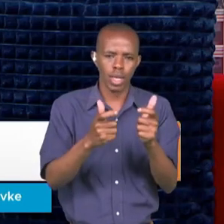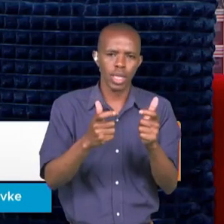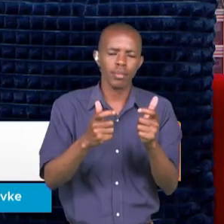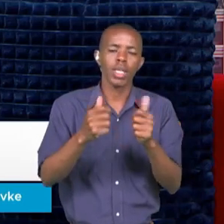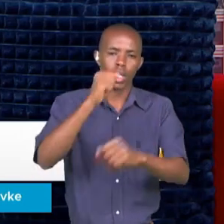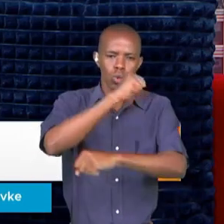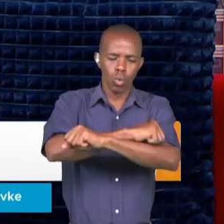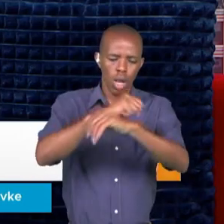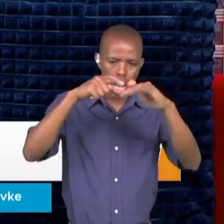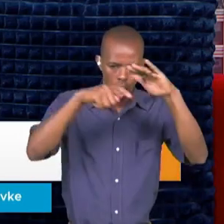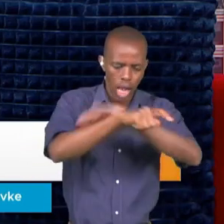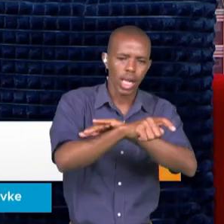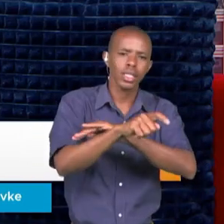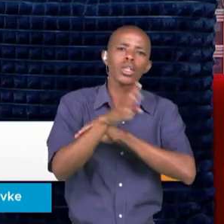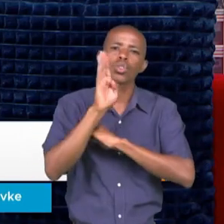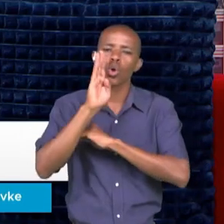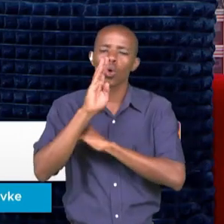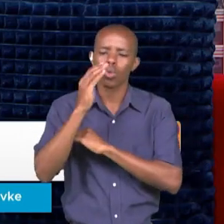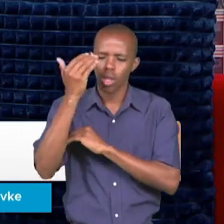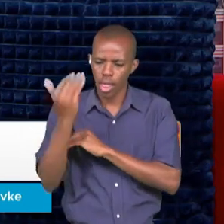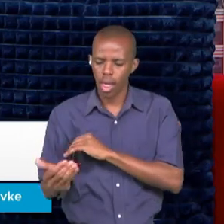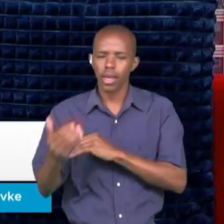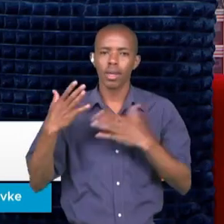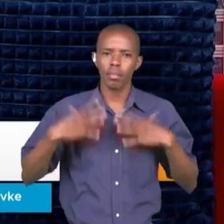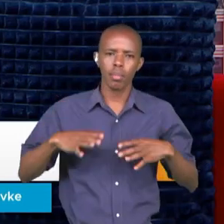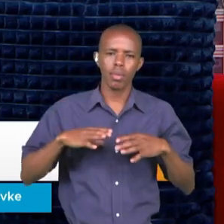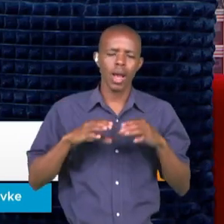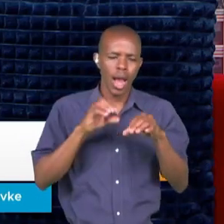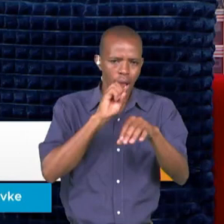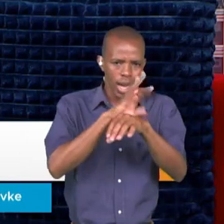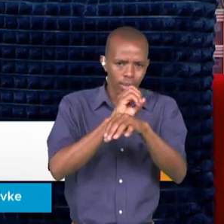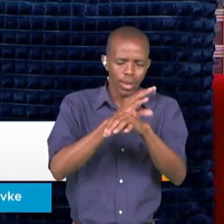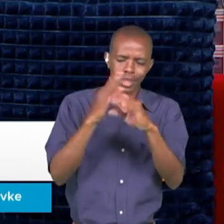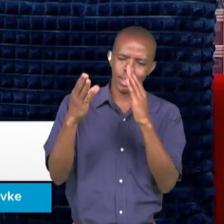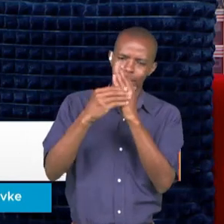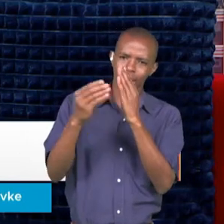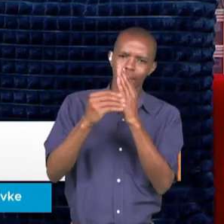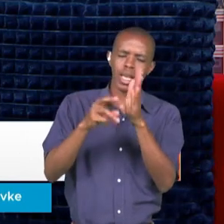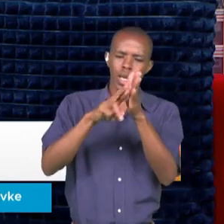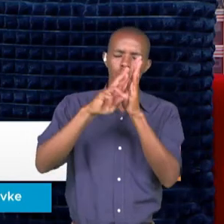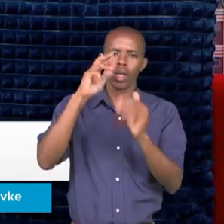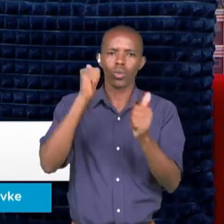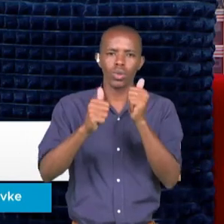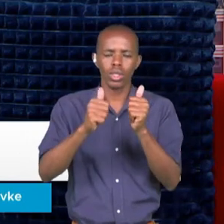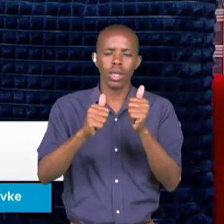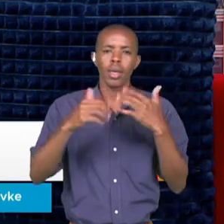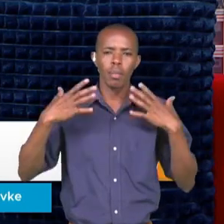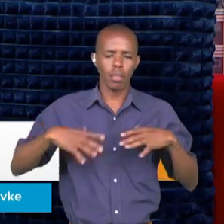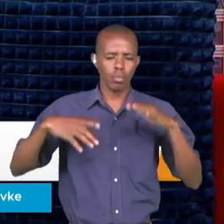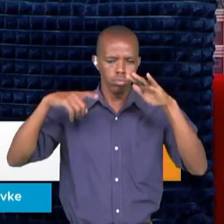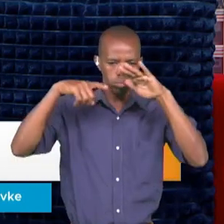schools, talk to these young people, tell them what this career entails, what is required. Because some people get into career,